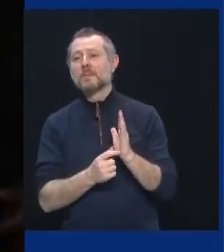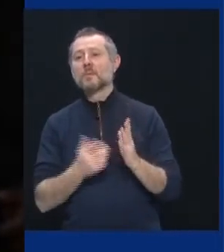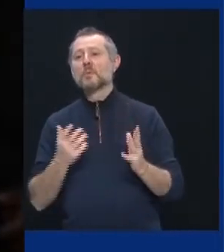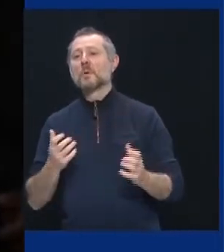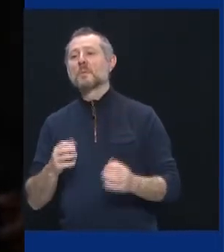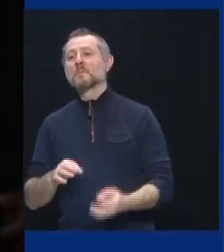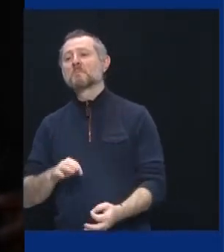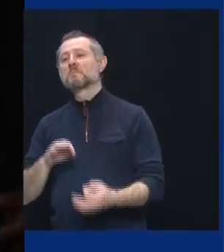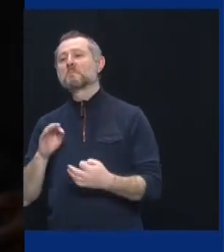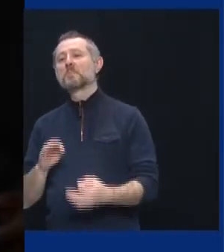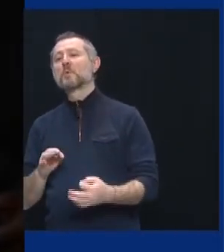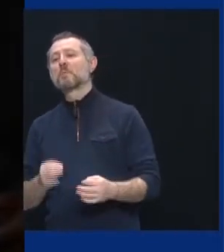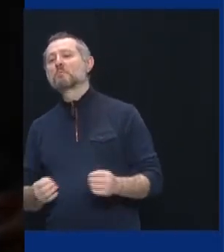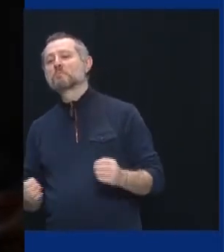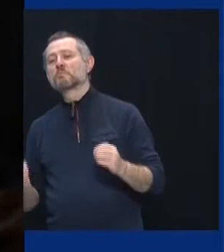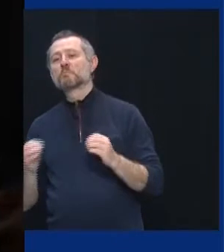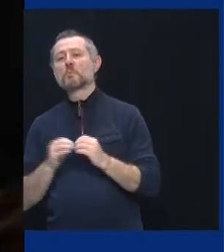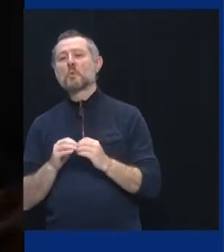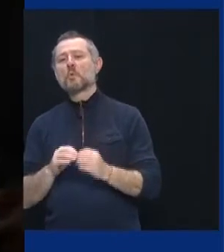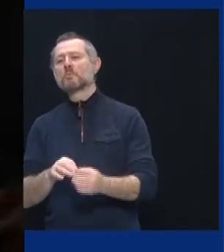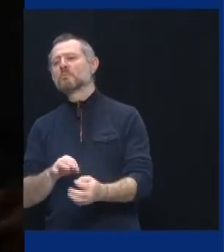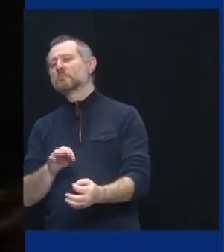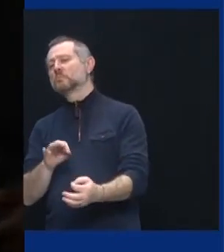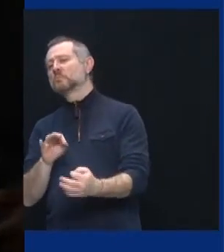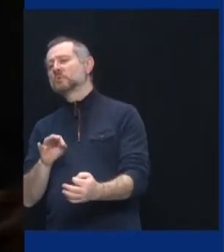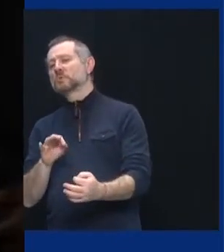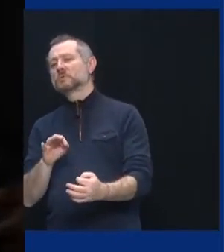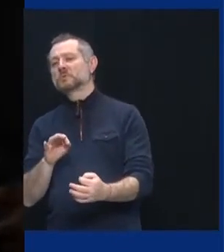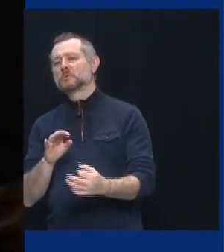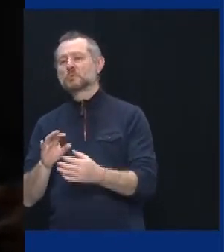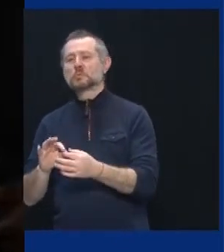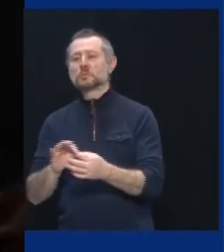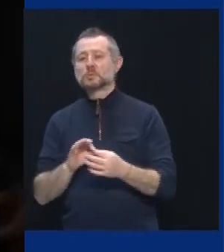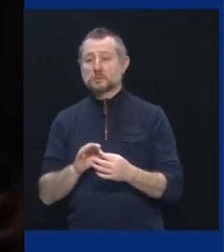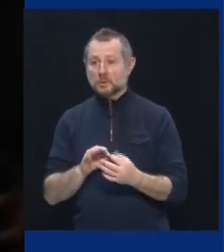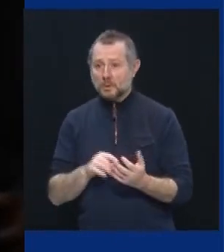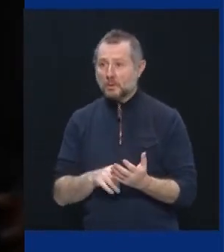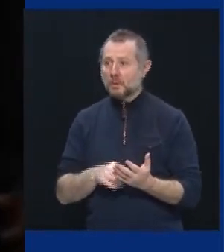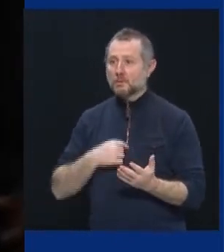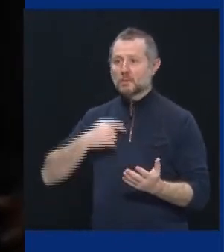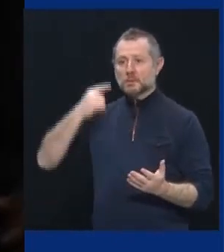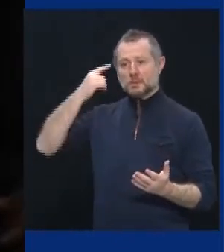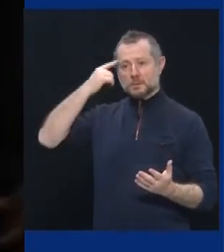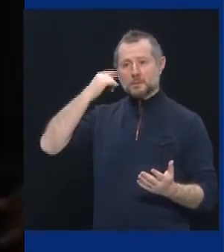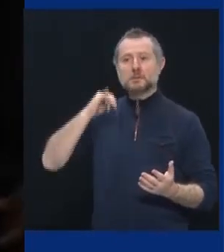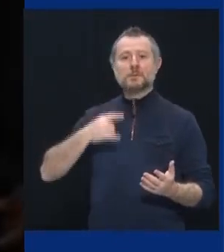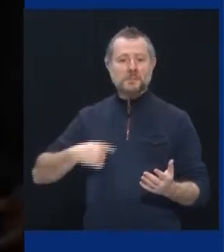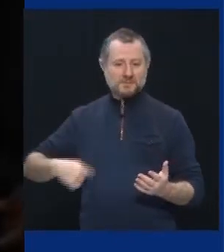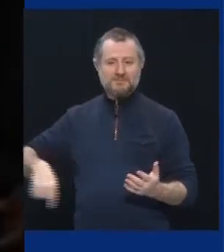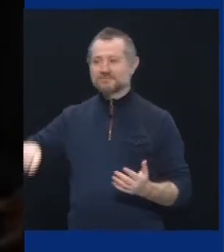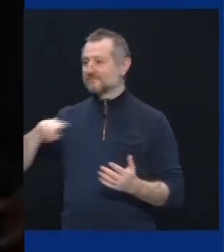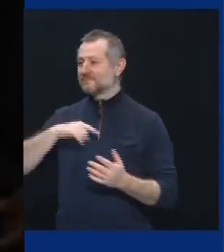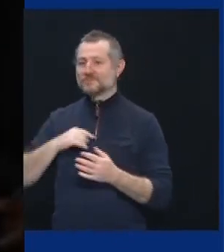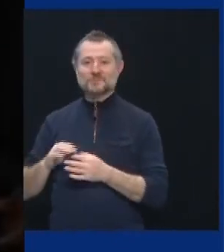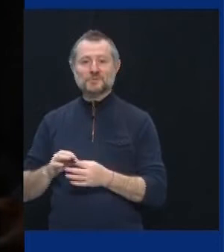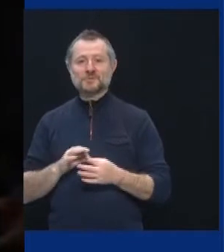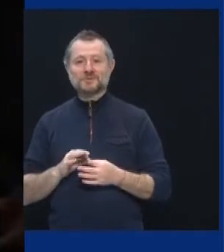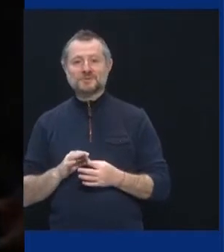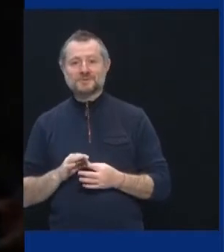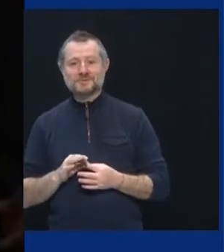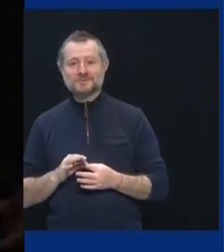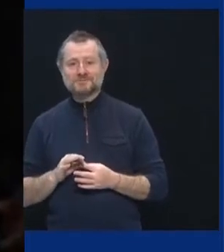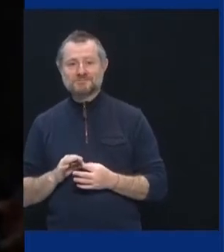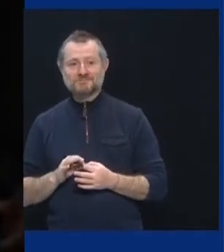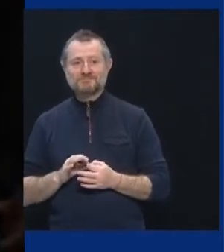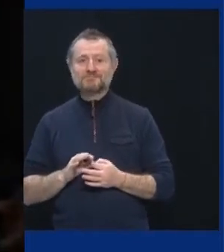union. Mm-hmm. And I said, that must be what they're talking about. Mm.